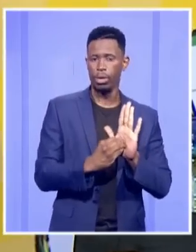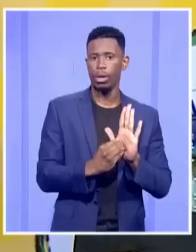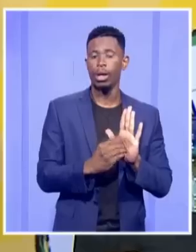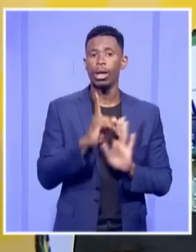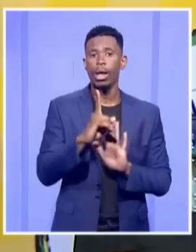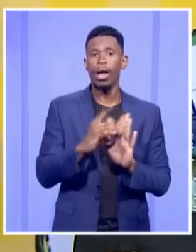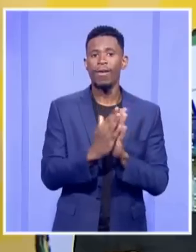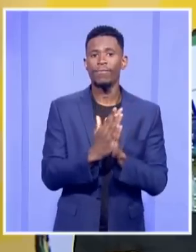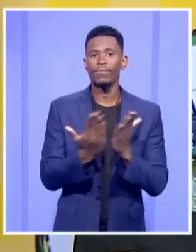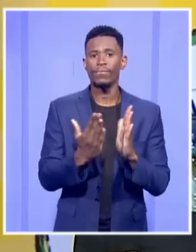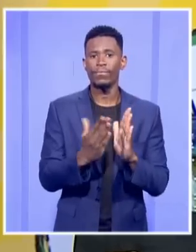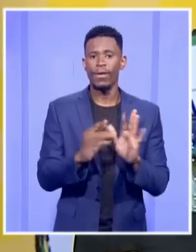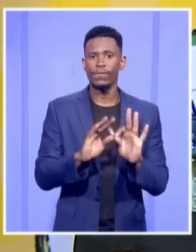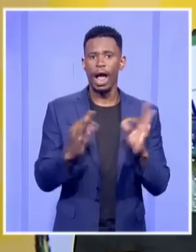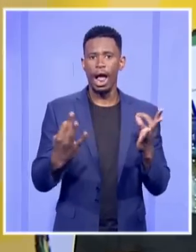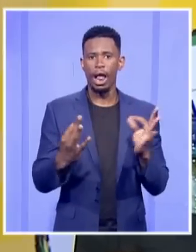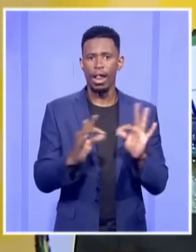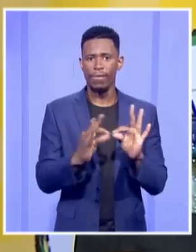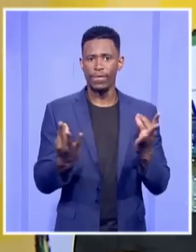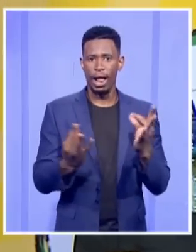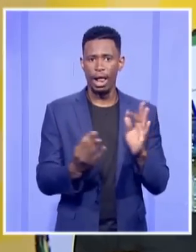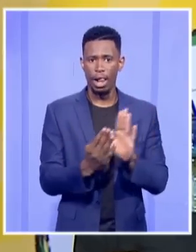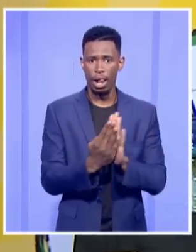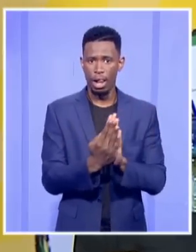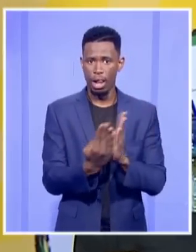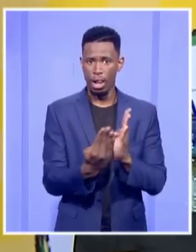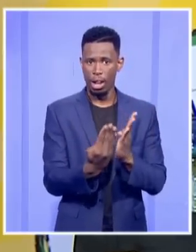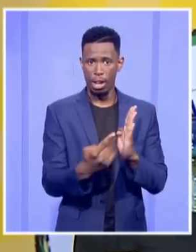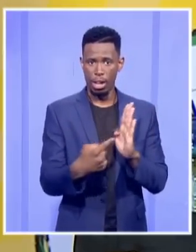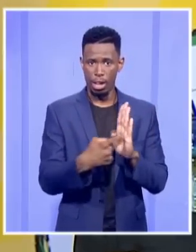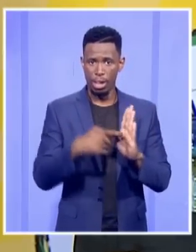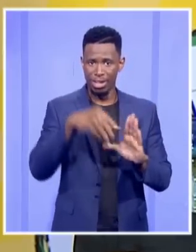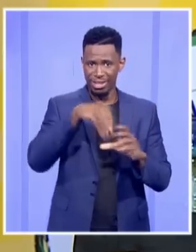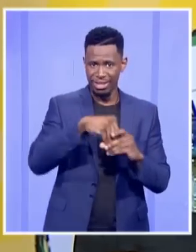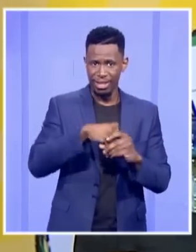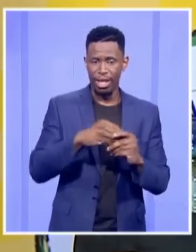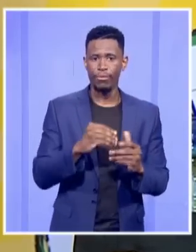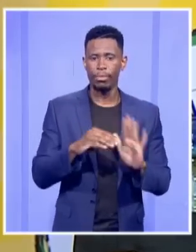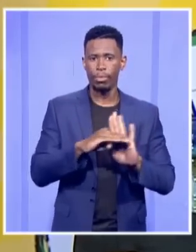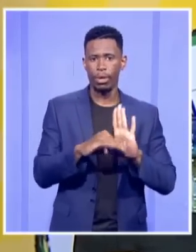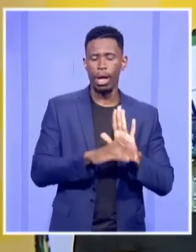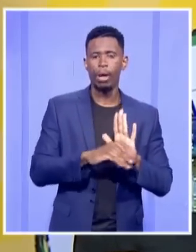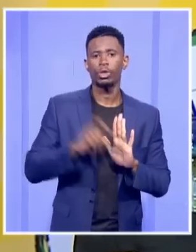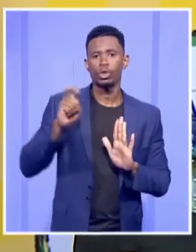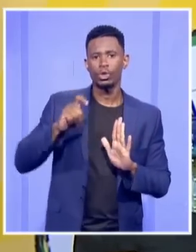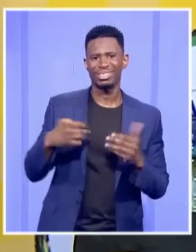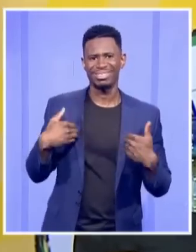program. So we were supposed to start at 8:30.